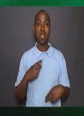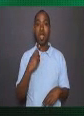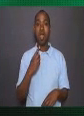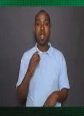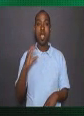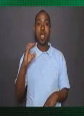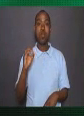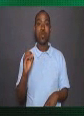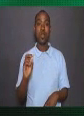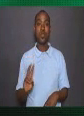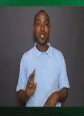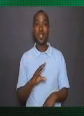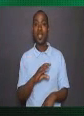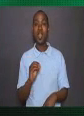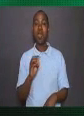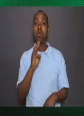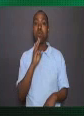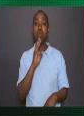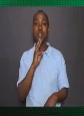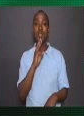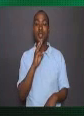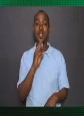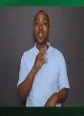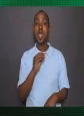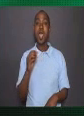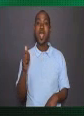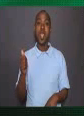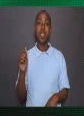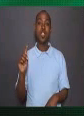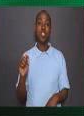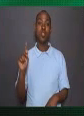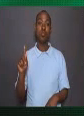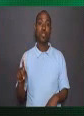dioxide, water, and ATP.